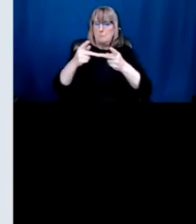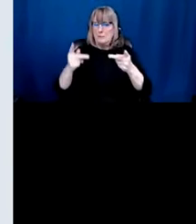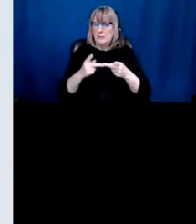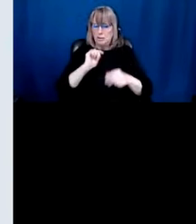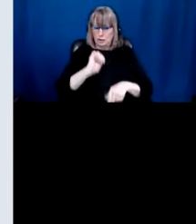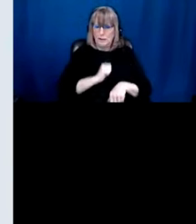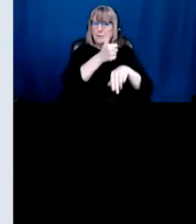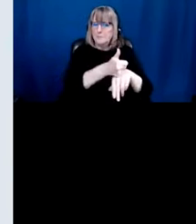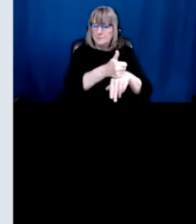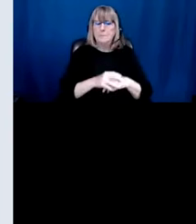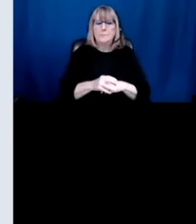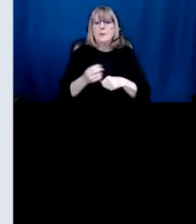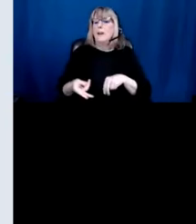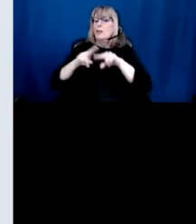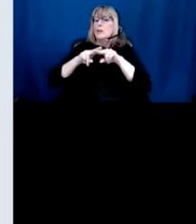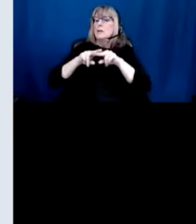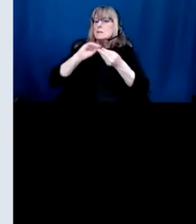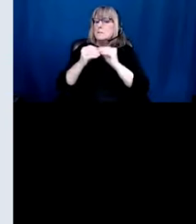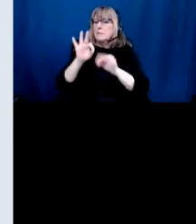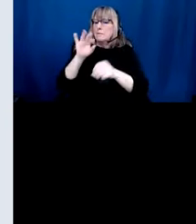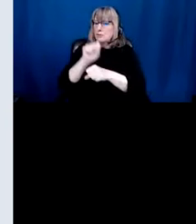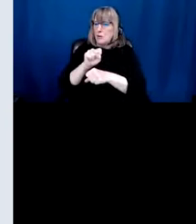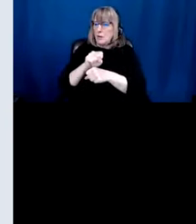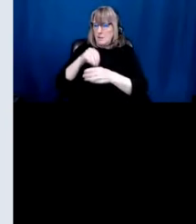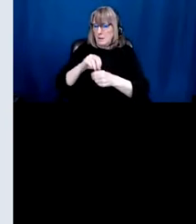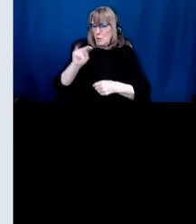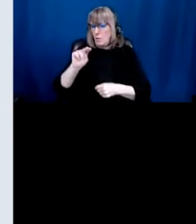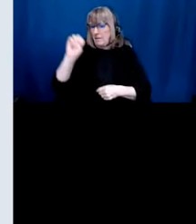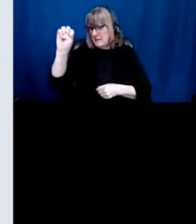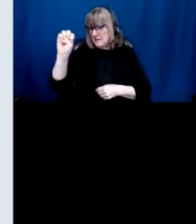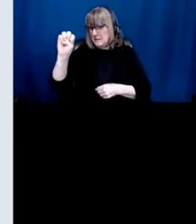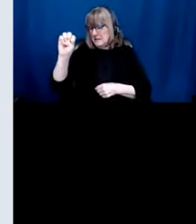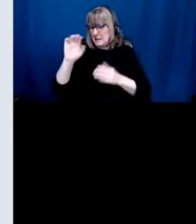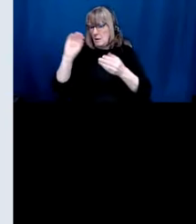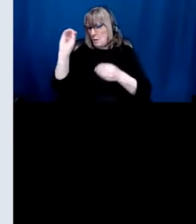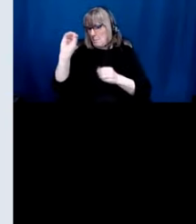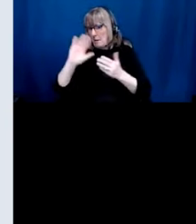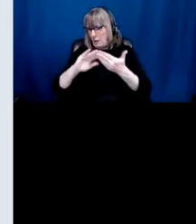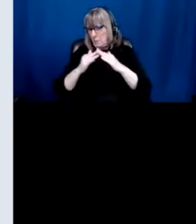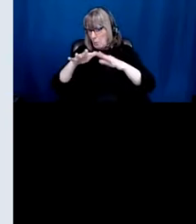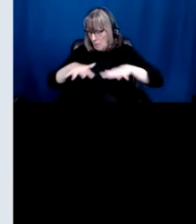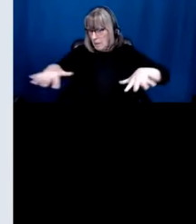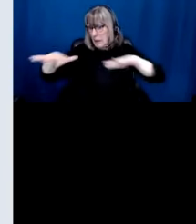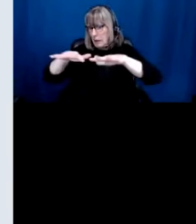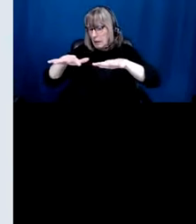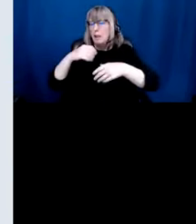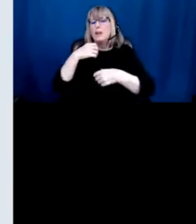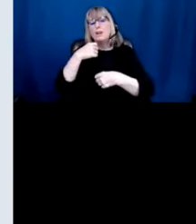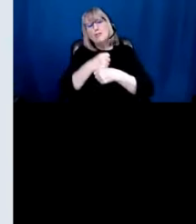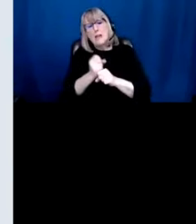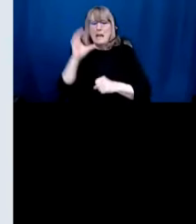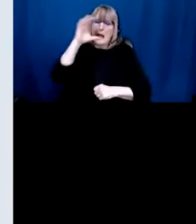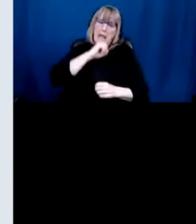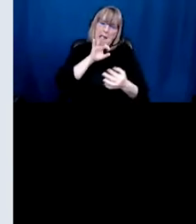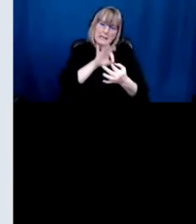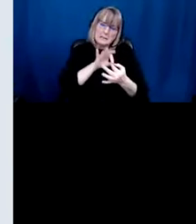With this increase in jobs in the Northeast Omaha community, we have also created an estimated